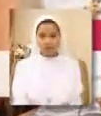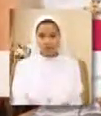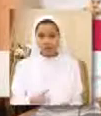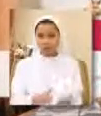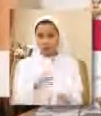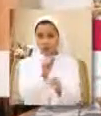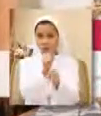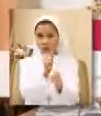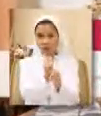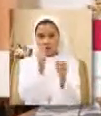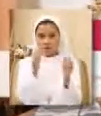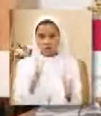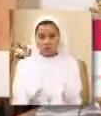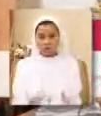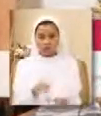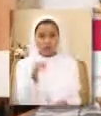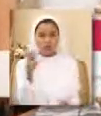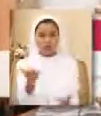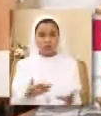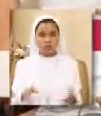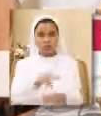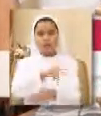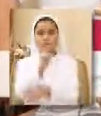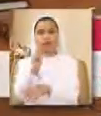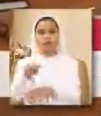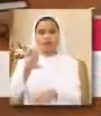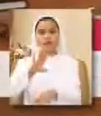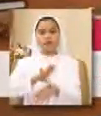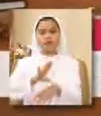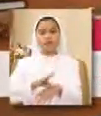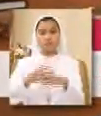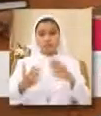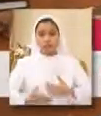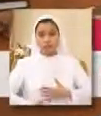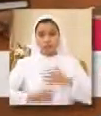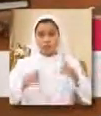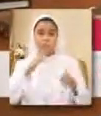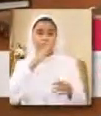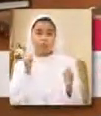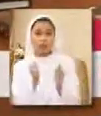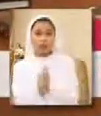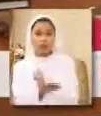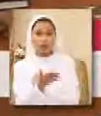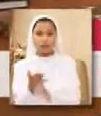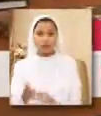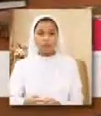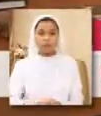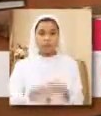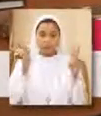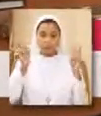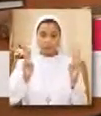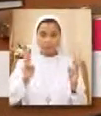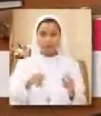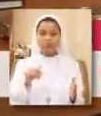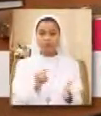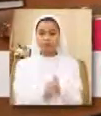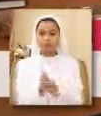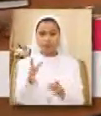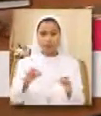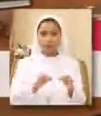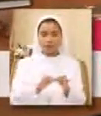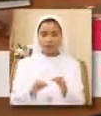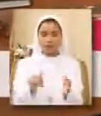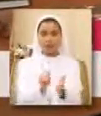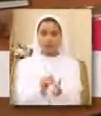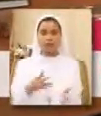our Archdiocese, and we're very fortunate really to have you with us, and wonderful that you've explained to us what you undertake, you were